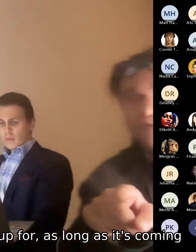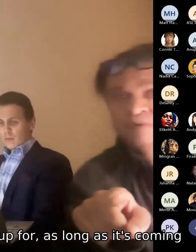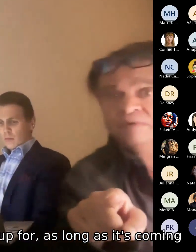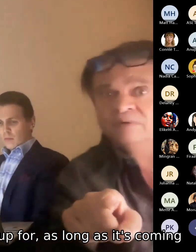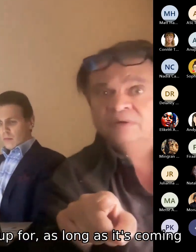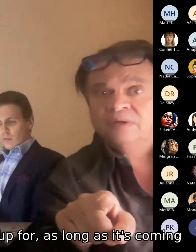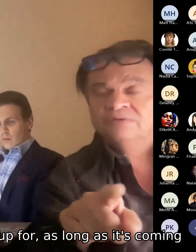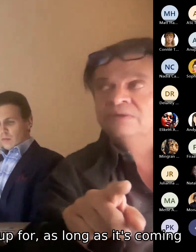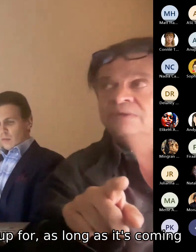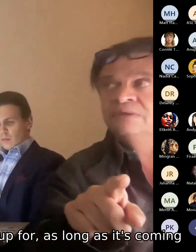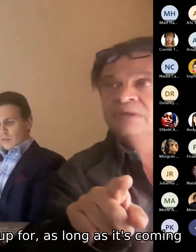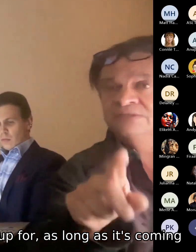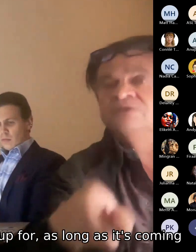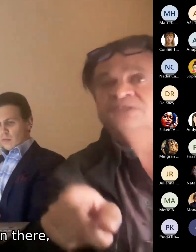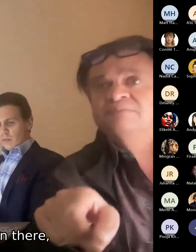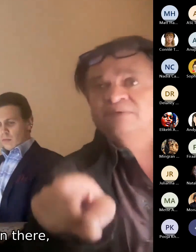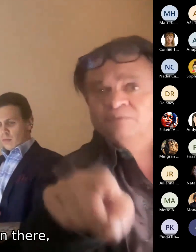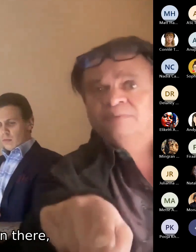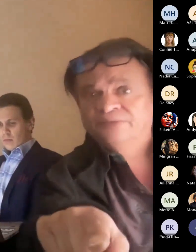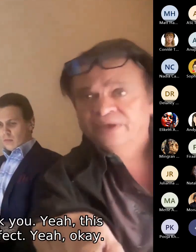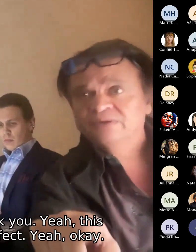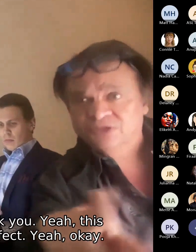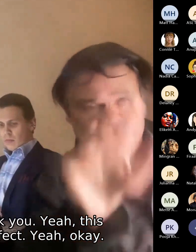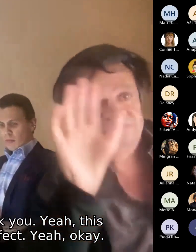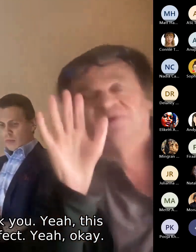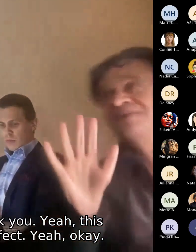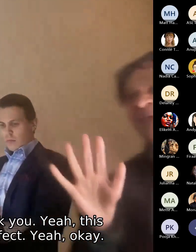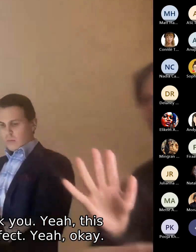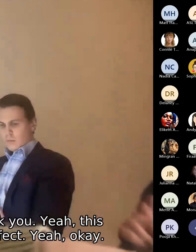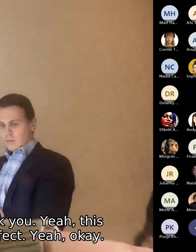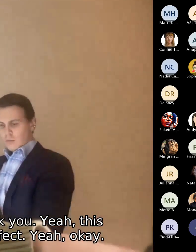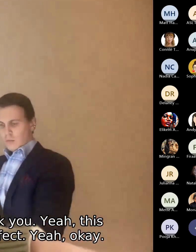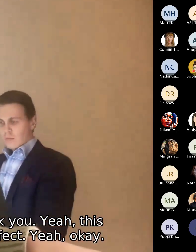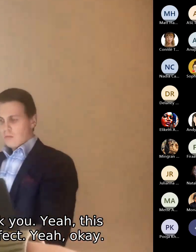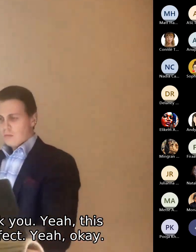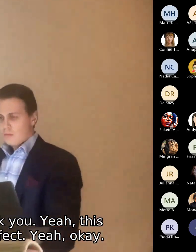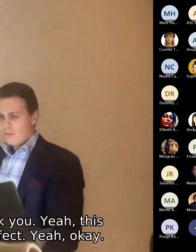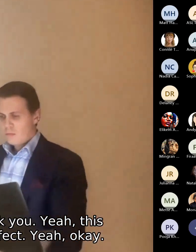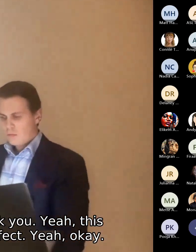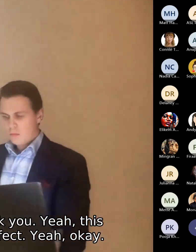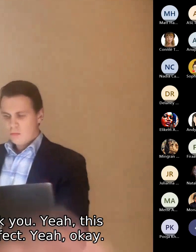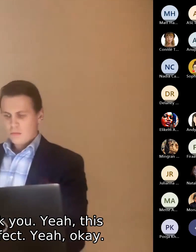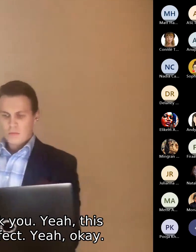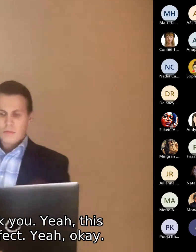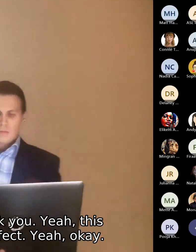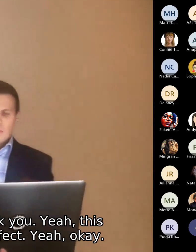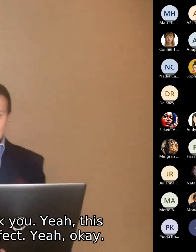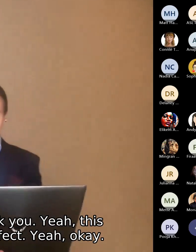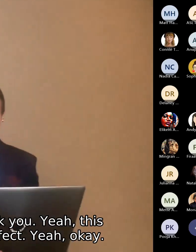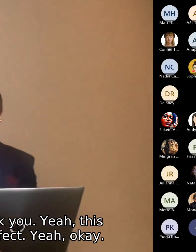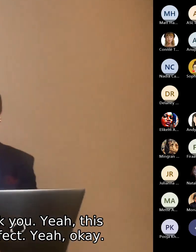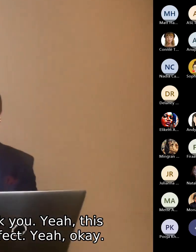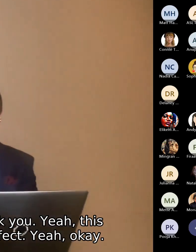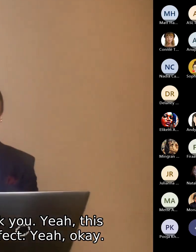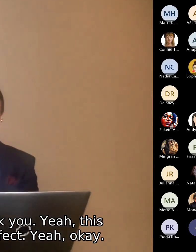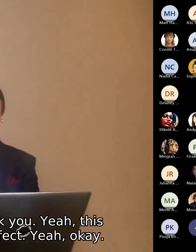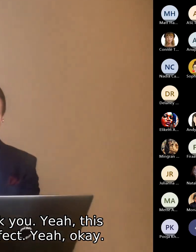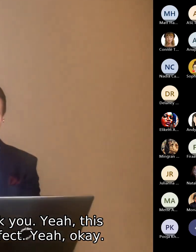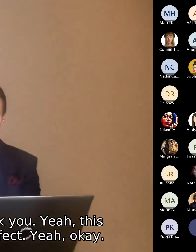coming up for, as long as it's coming up for people on there. It's good. Perfect. Thank you. Yeah, this is fine, right? Okay, perfect. Because Roman's here,